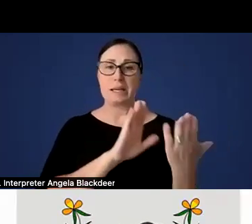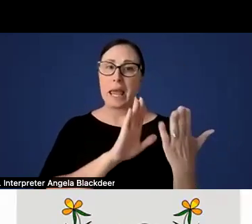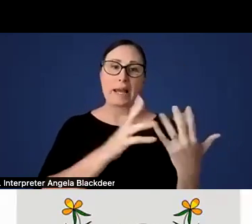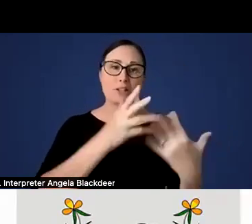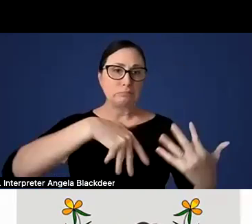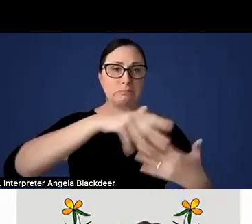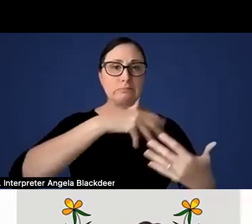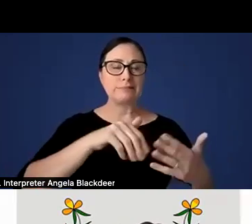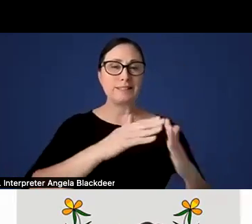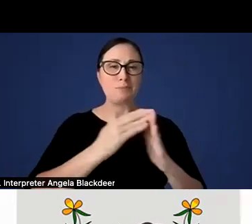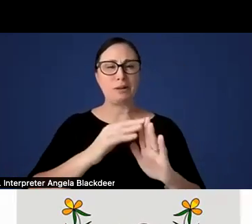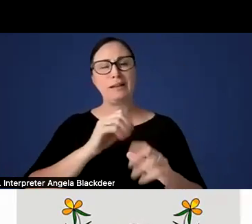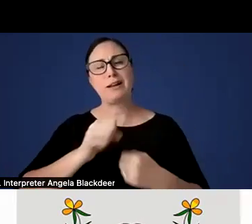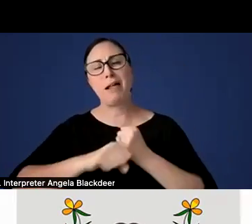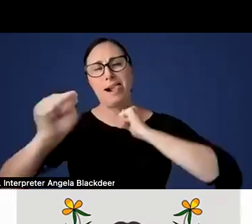Long-winded, sorry, y'all.